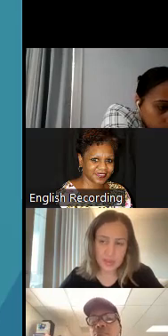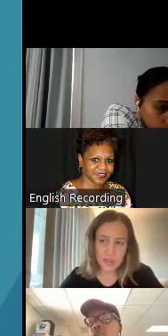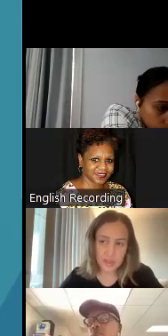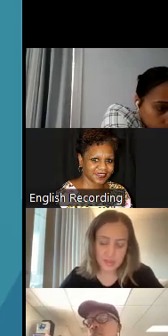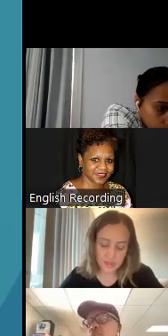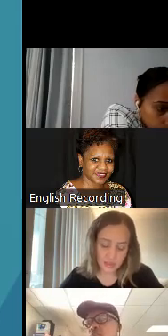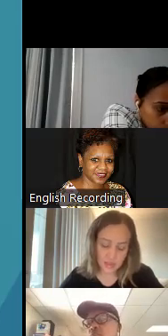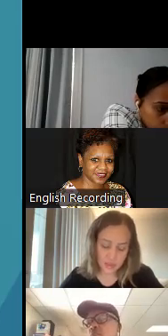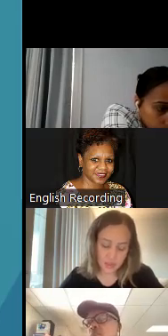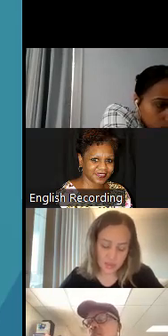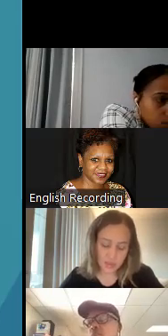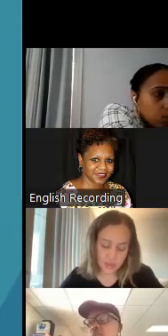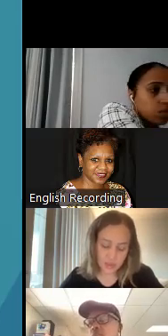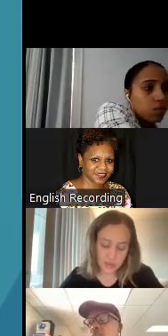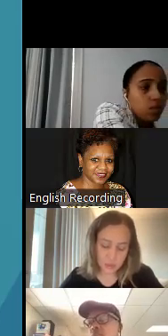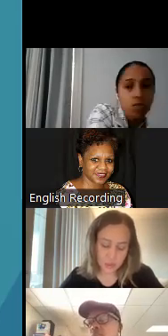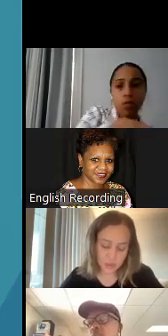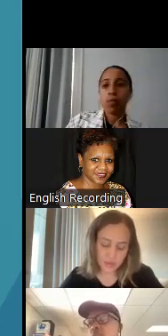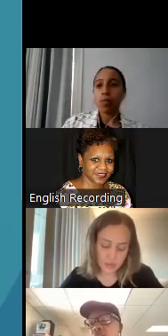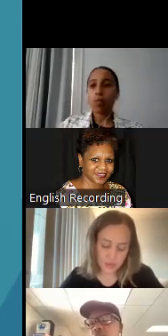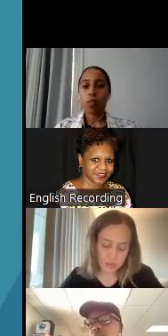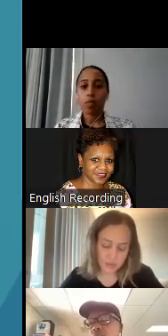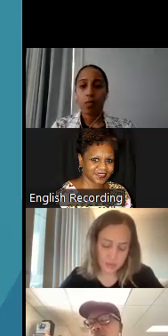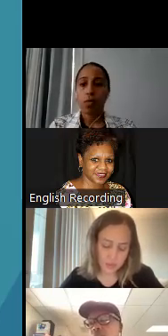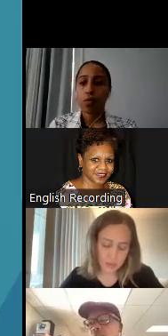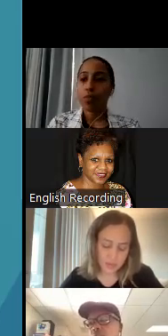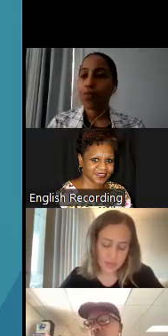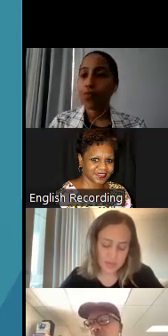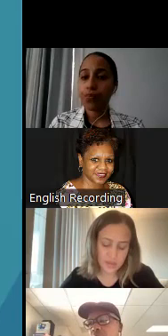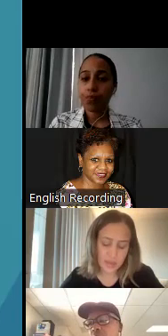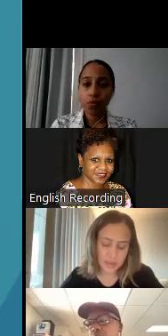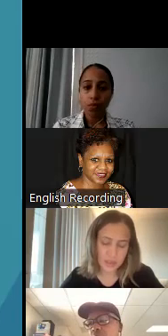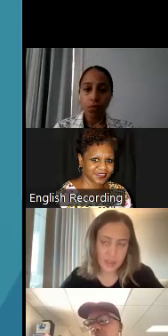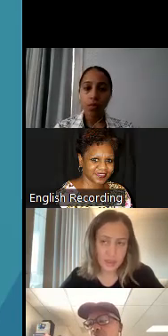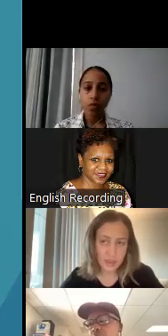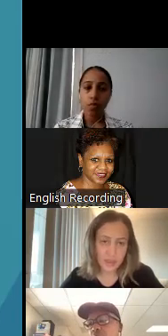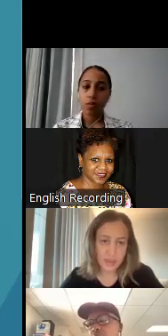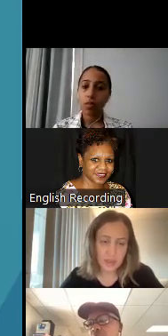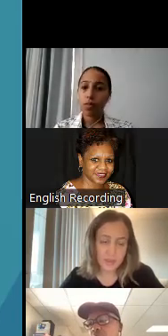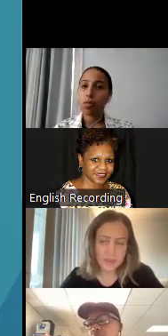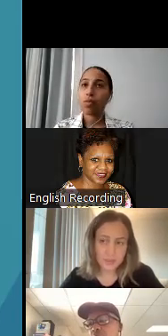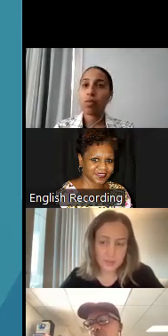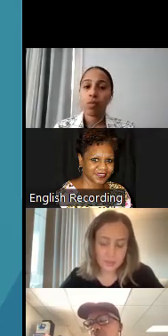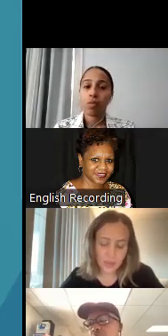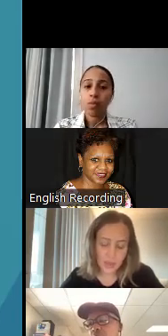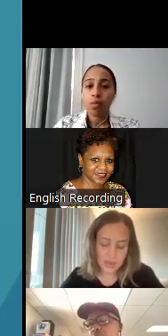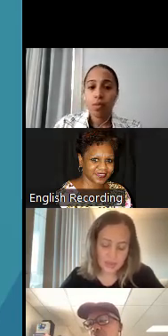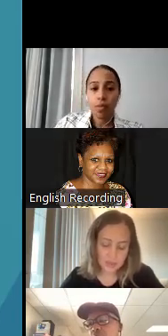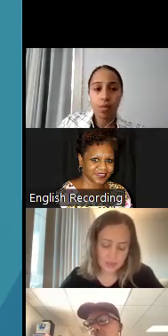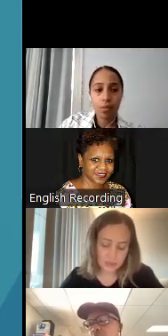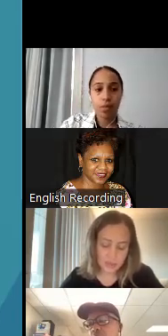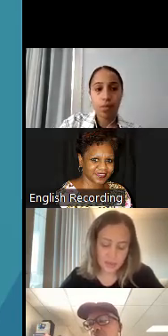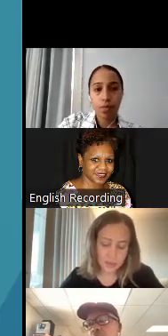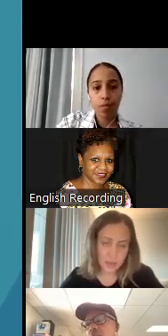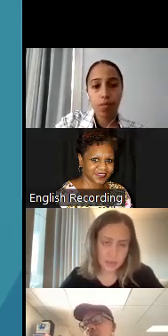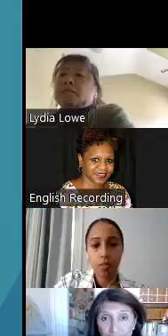anything in the way these two slides, you know, with my two additions to this particular slide. I'd like